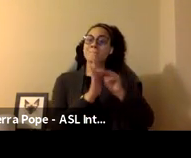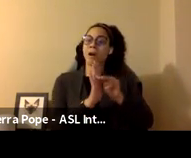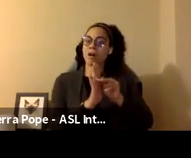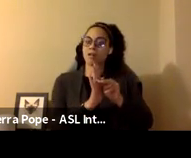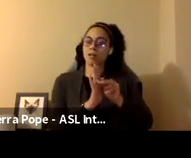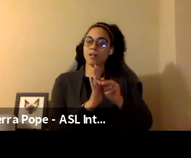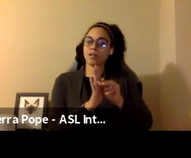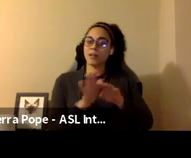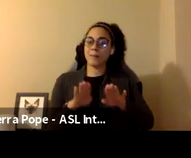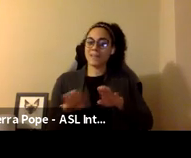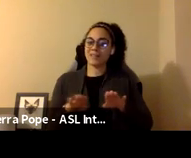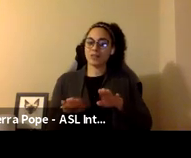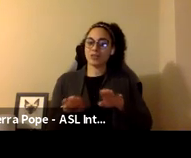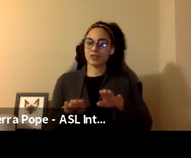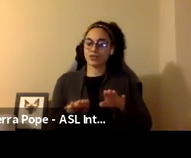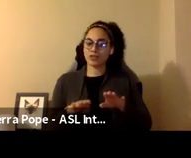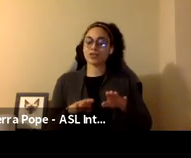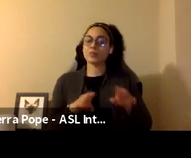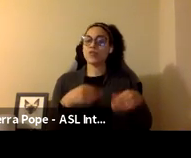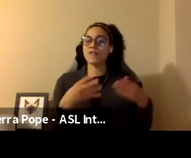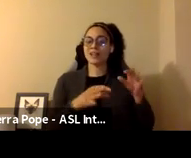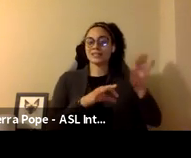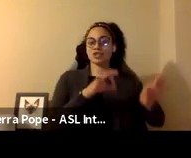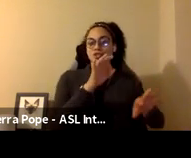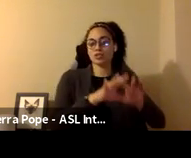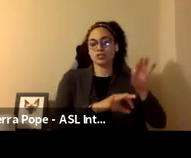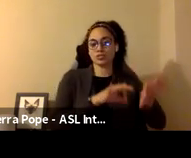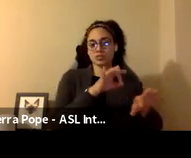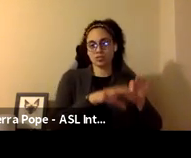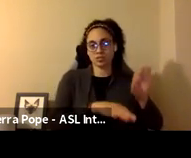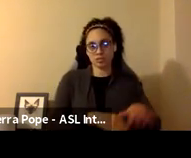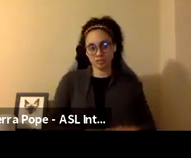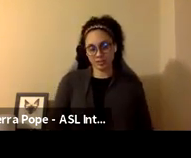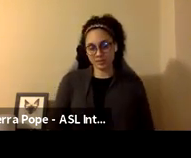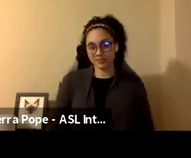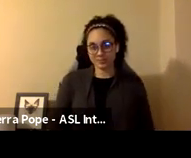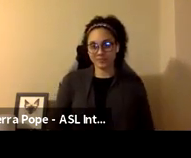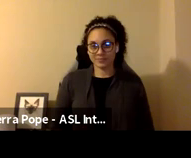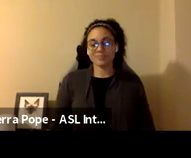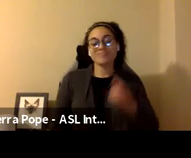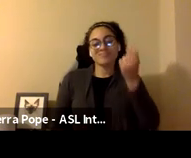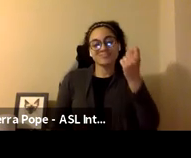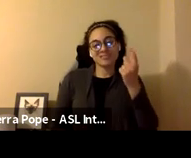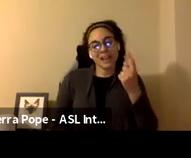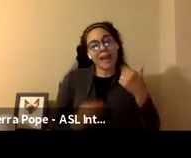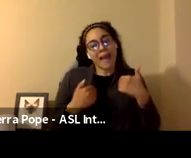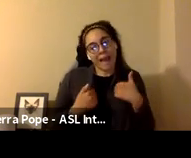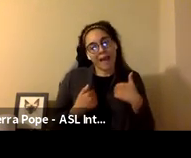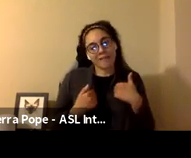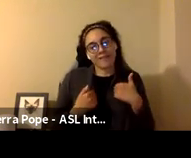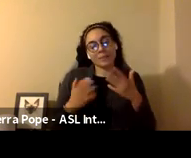and sometimes suggestions help me. Would you like to, for some suggestions? Be prepared, because they might say no.